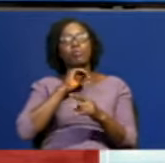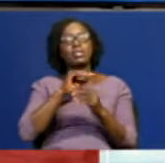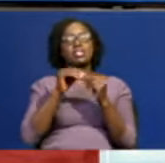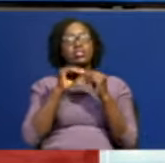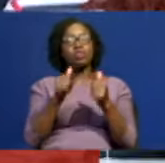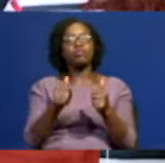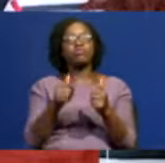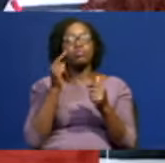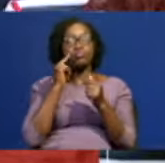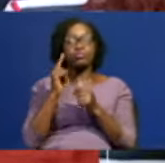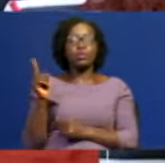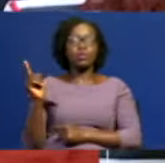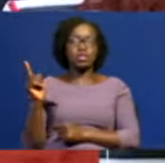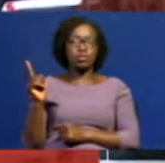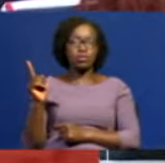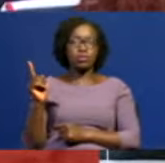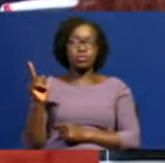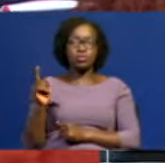addressed.